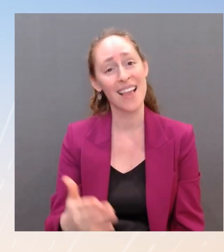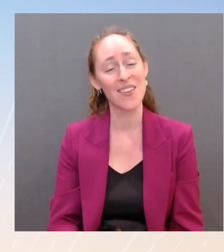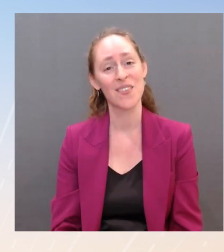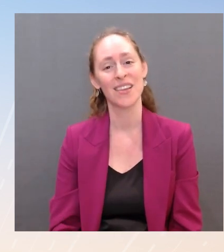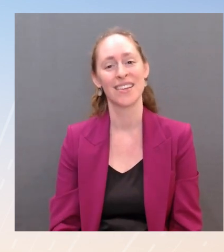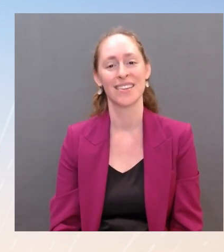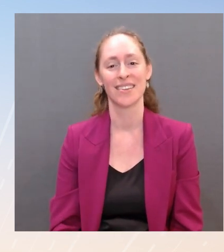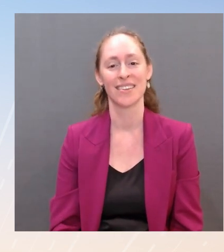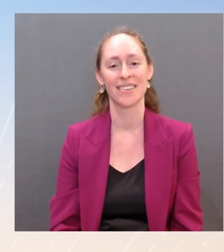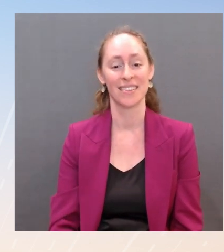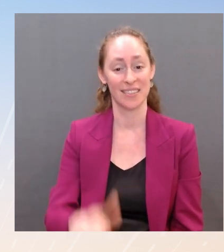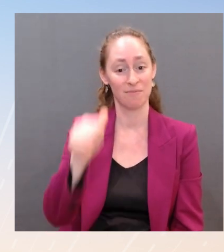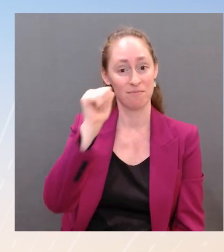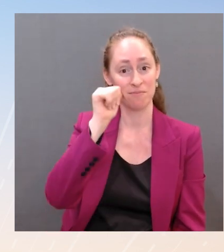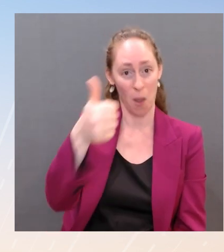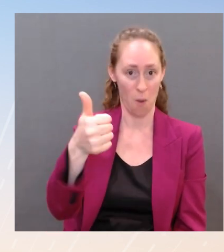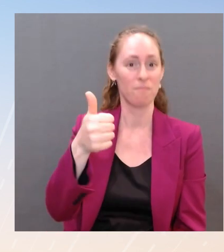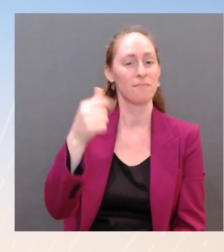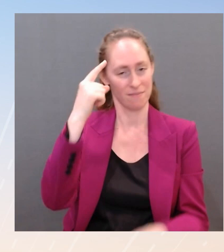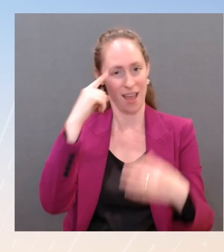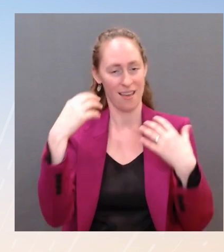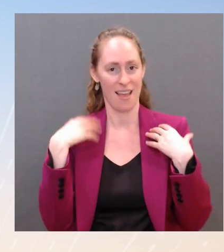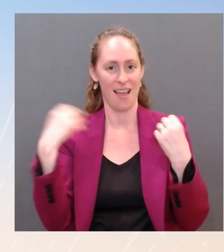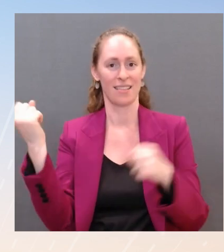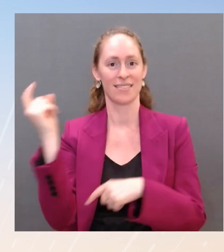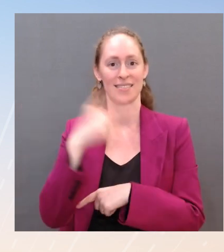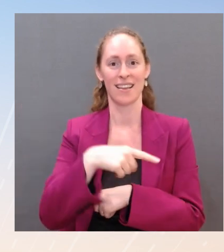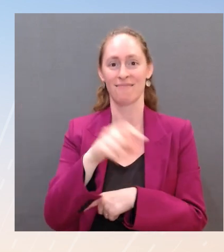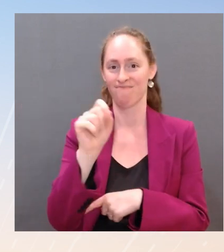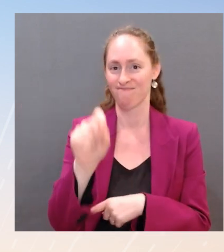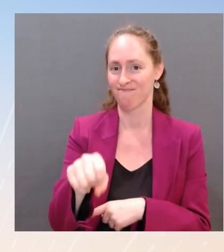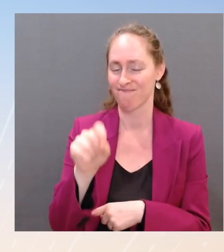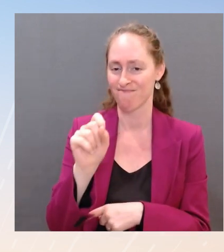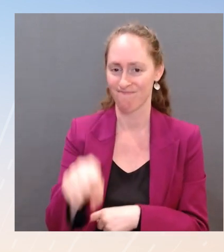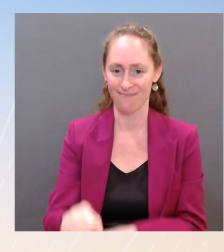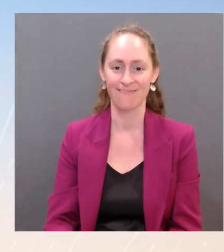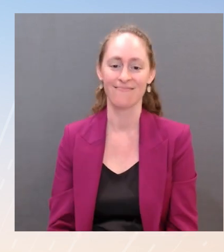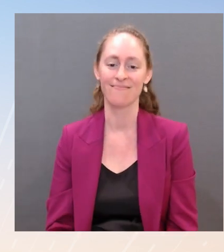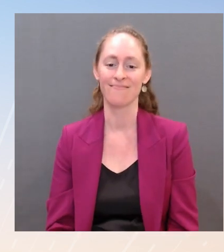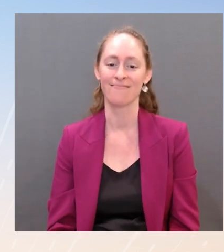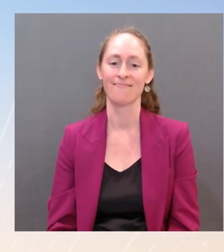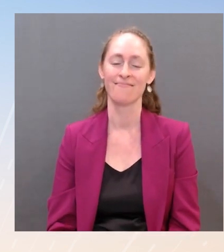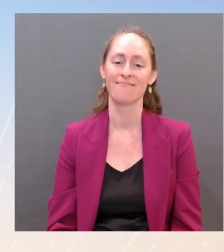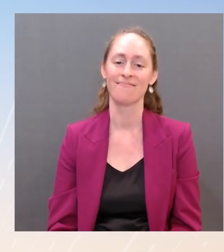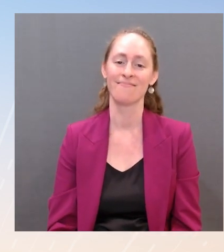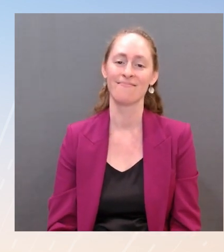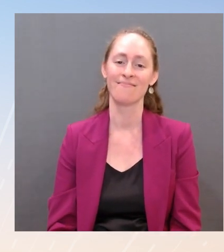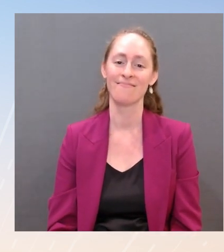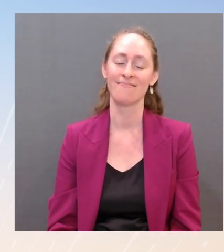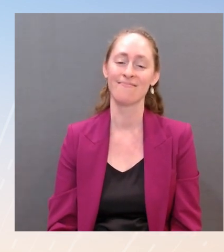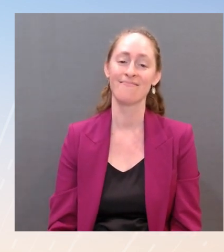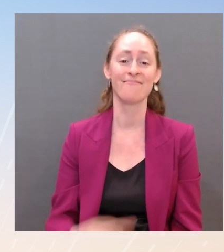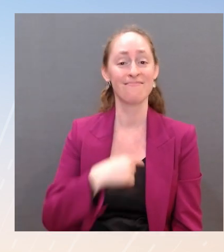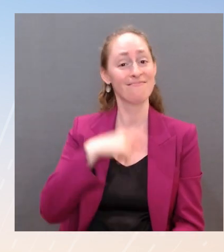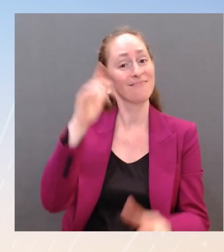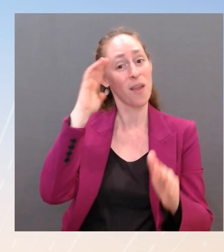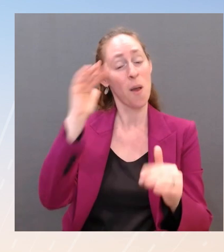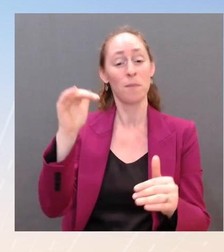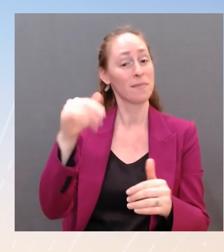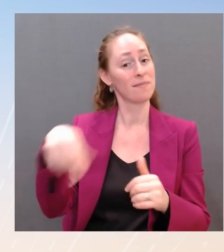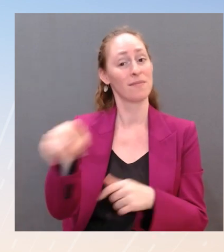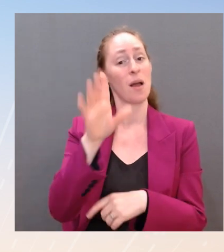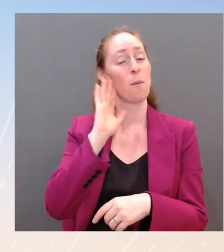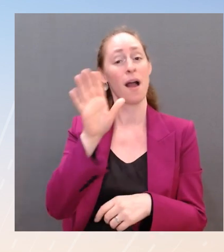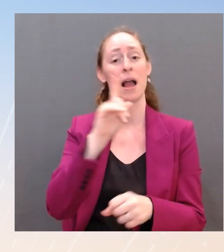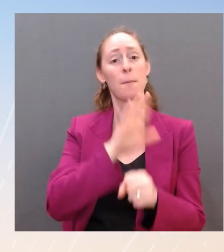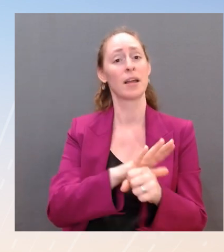hope everybody commits to an act of kindness, because I think each and every day, just not